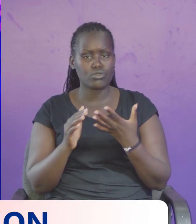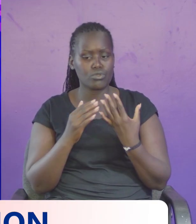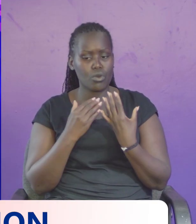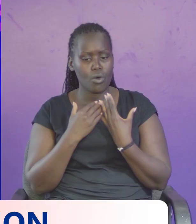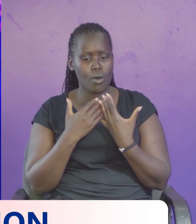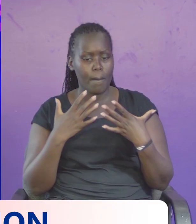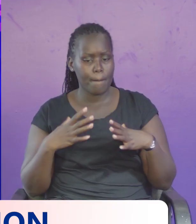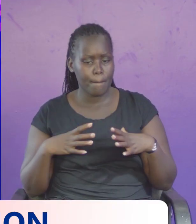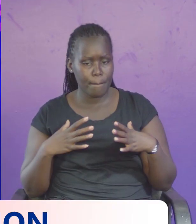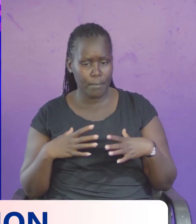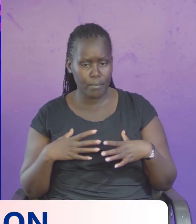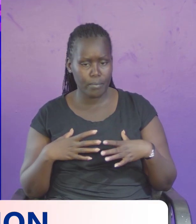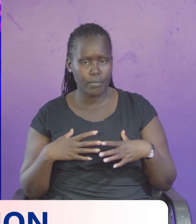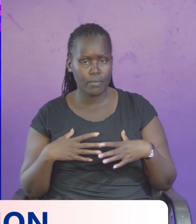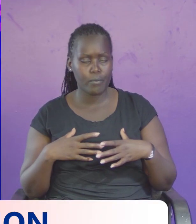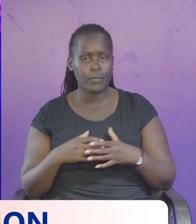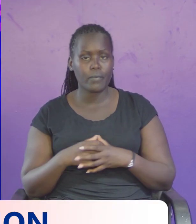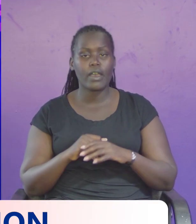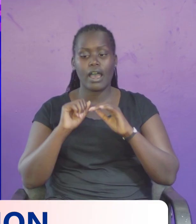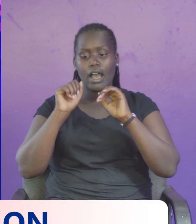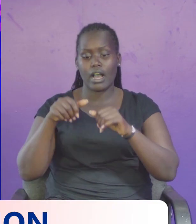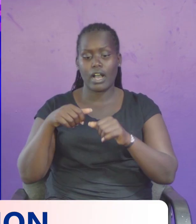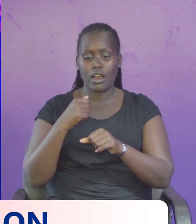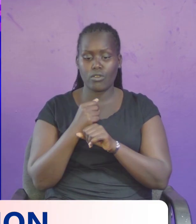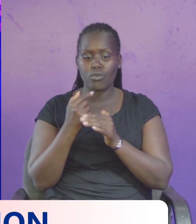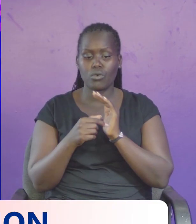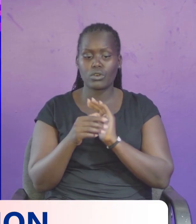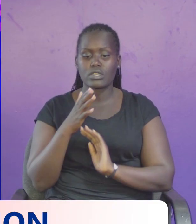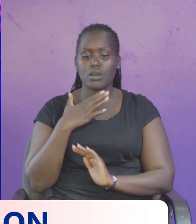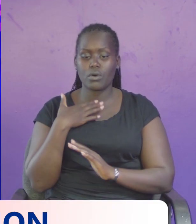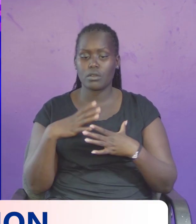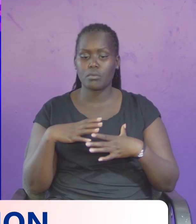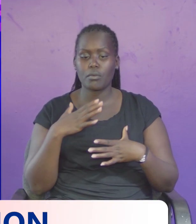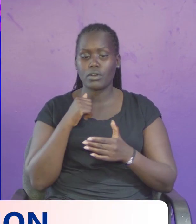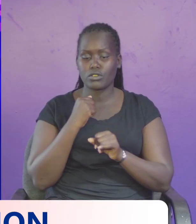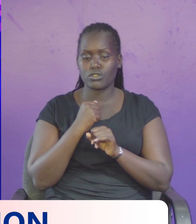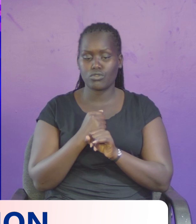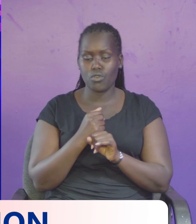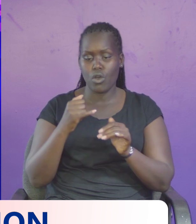and they can do whatever they want with the people. Including the West?